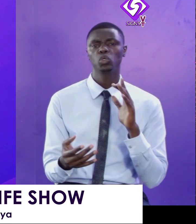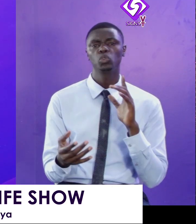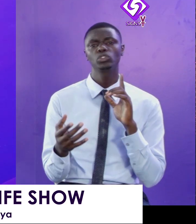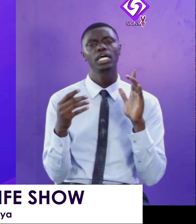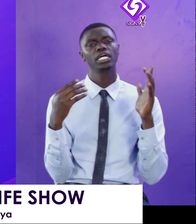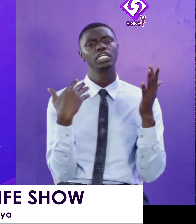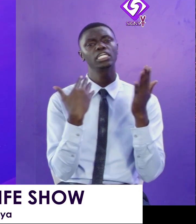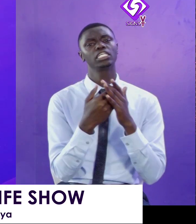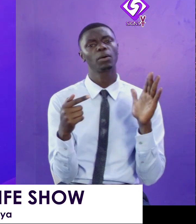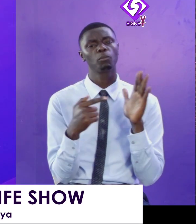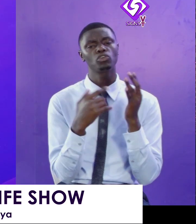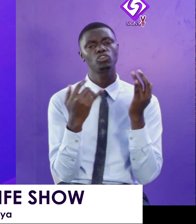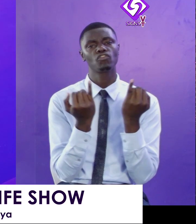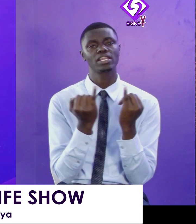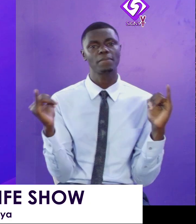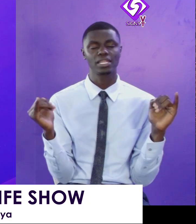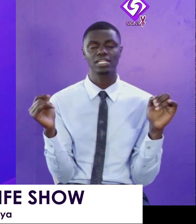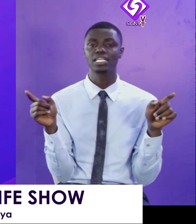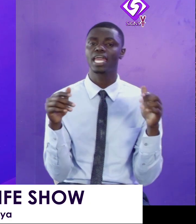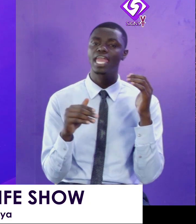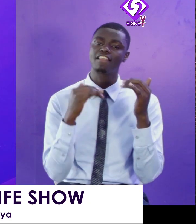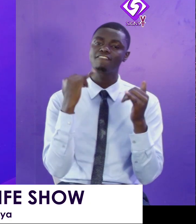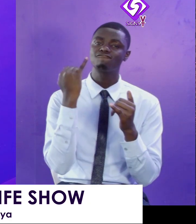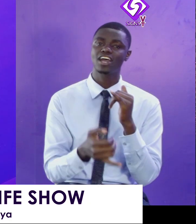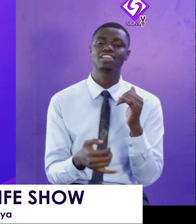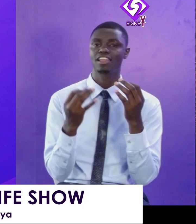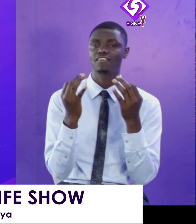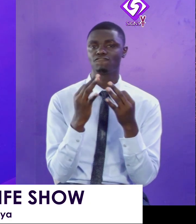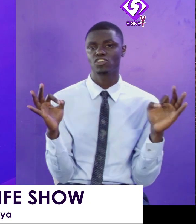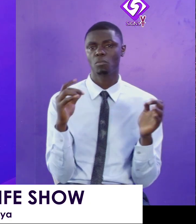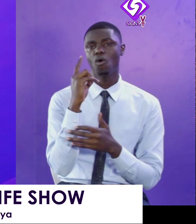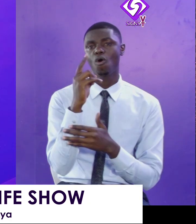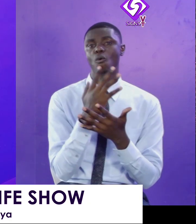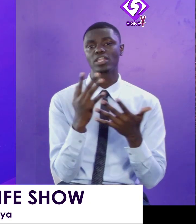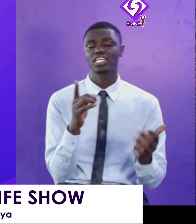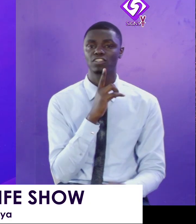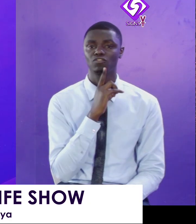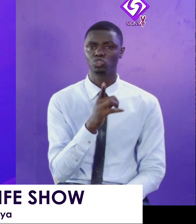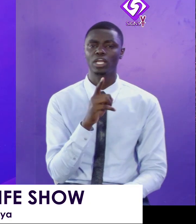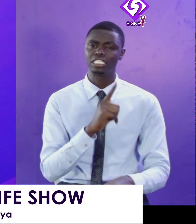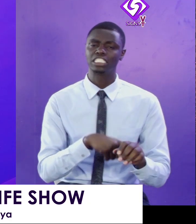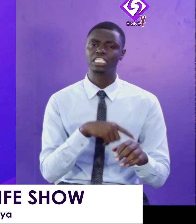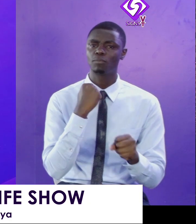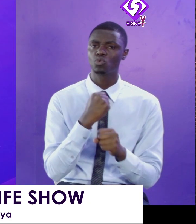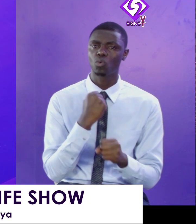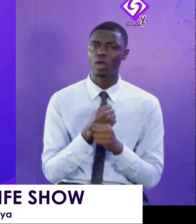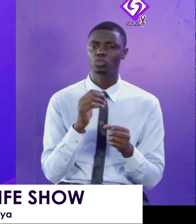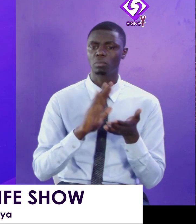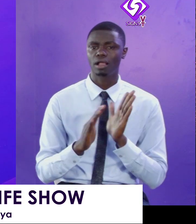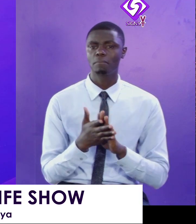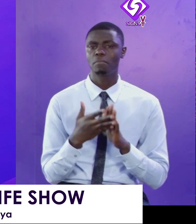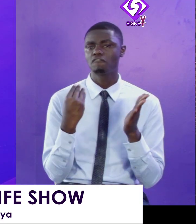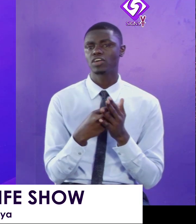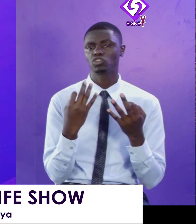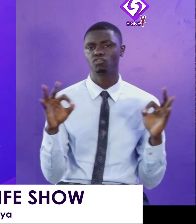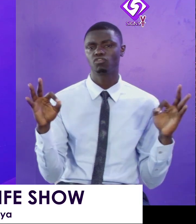of independence and finally freedom. Because one thing is for sure, the more you work on being financially free, you will